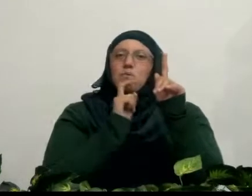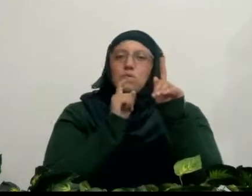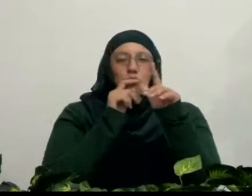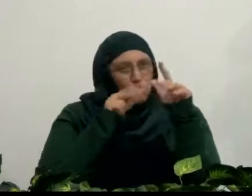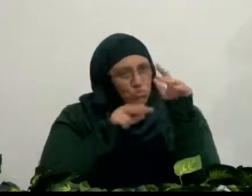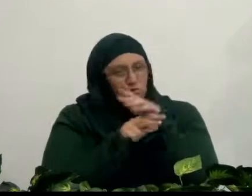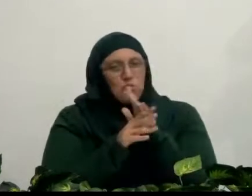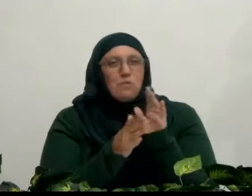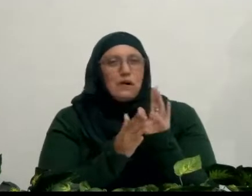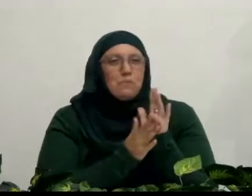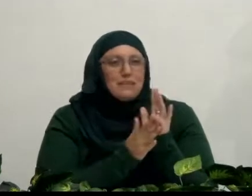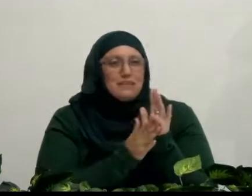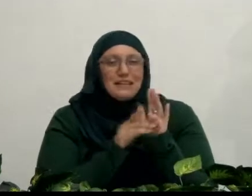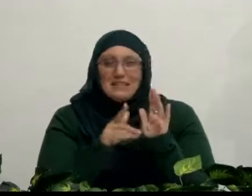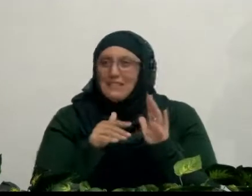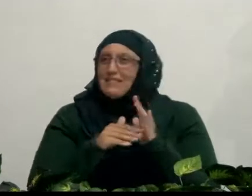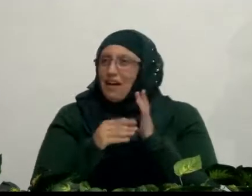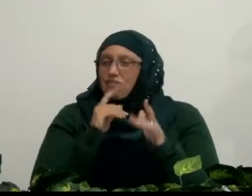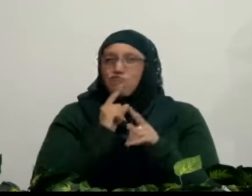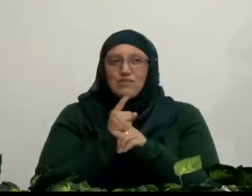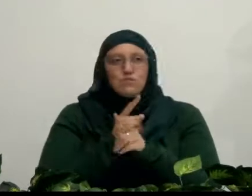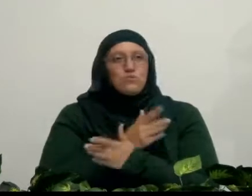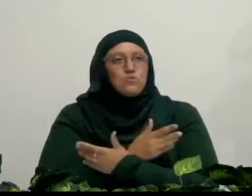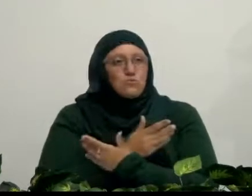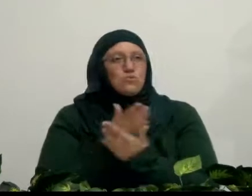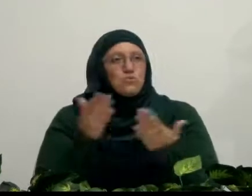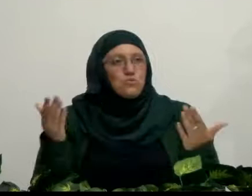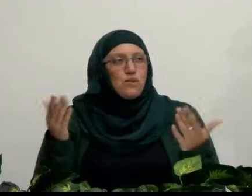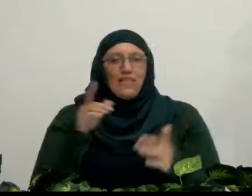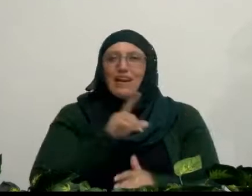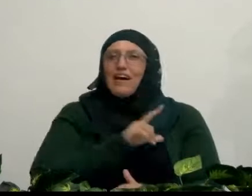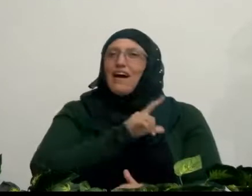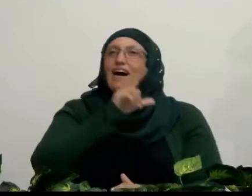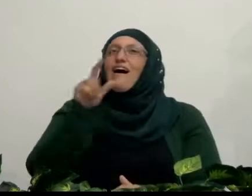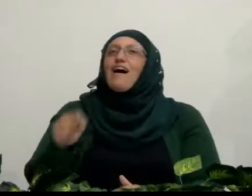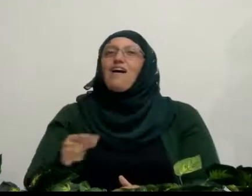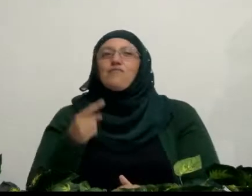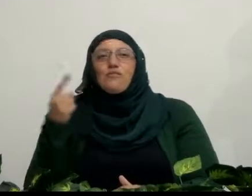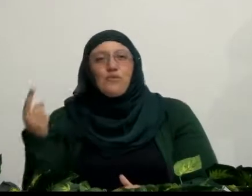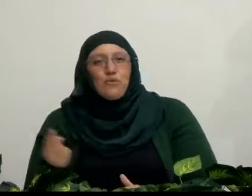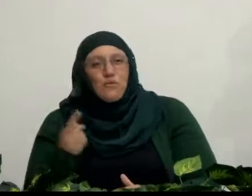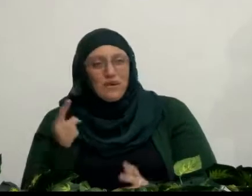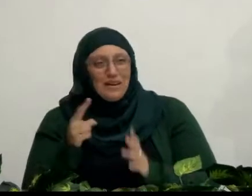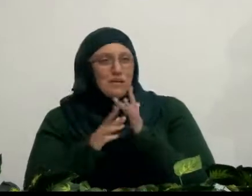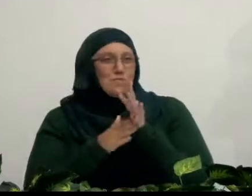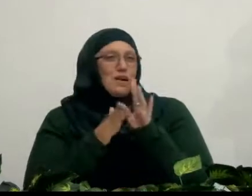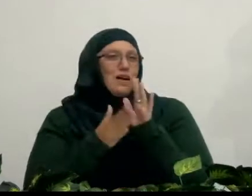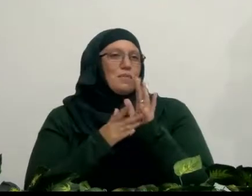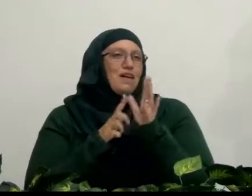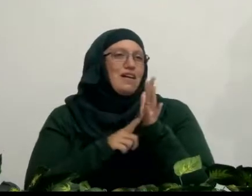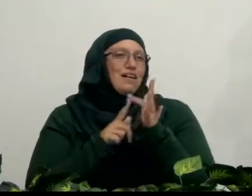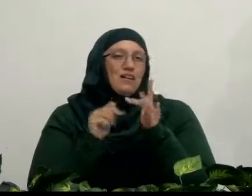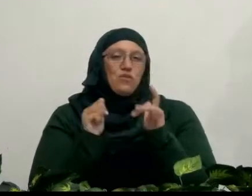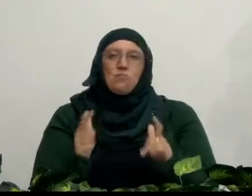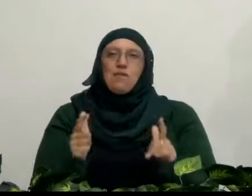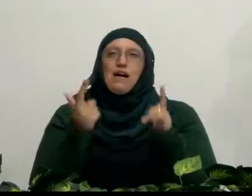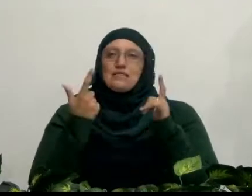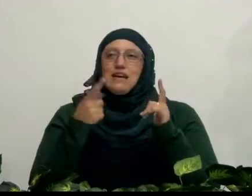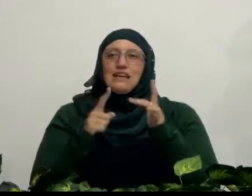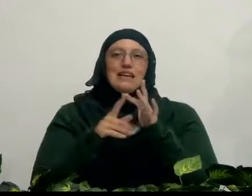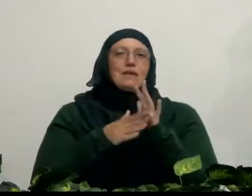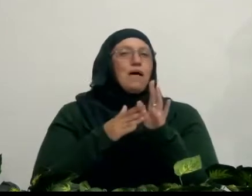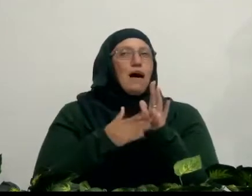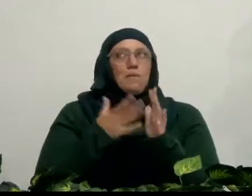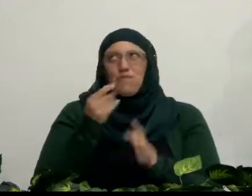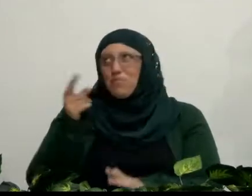prophet who is now addressing you. And then after me is Ali, your master and imam, according to the command of